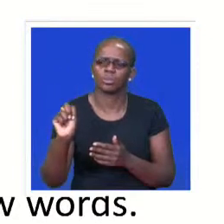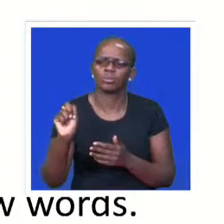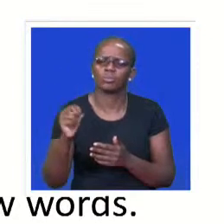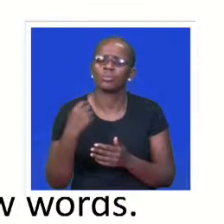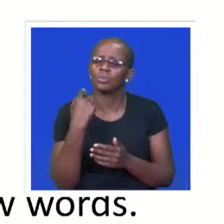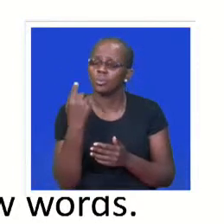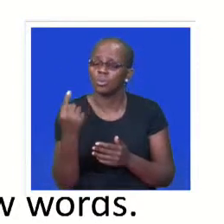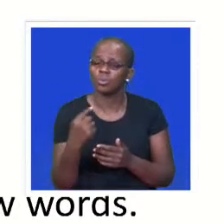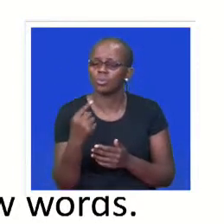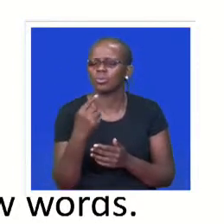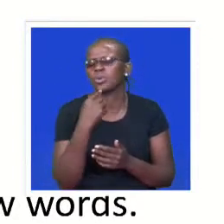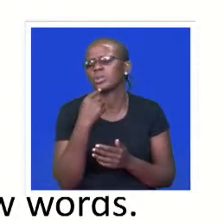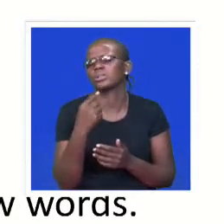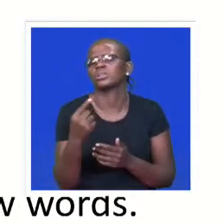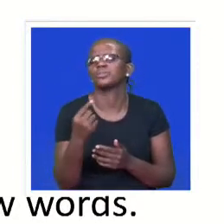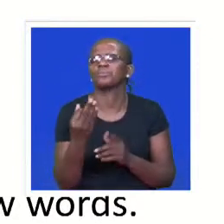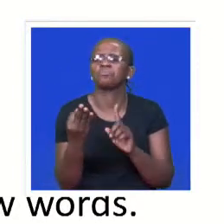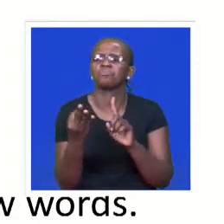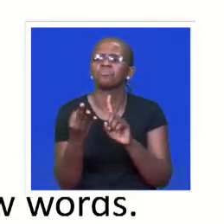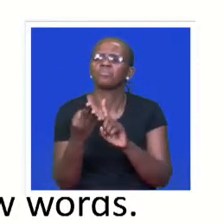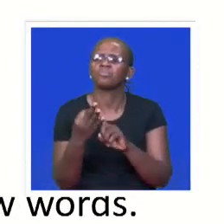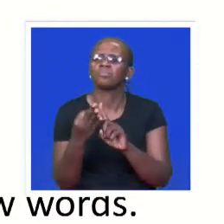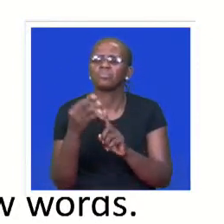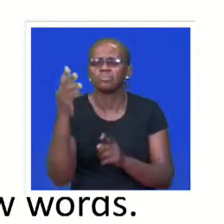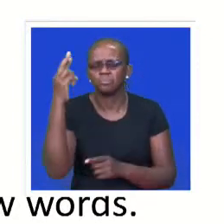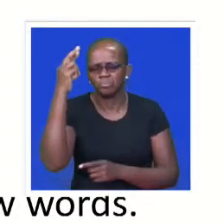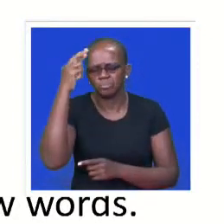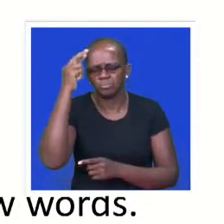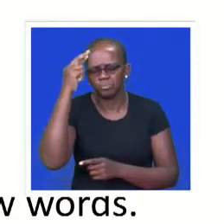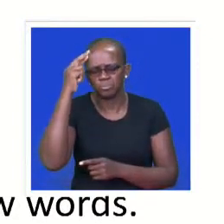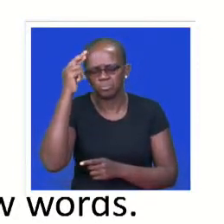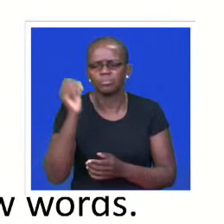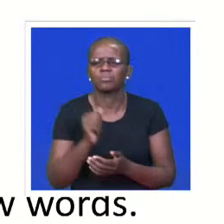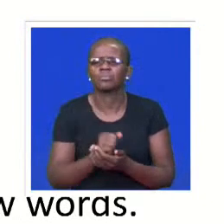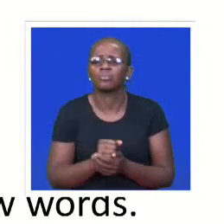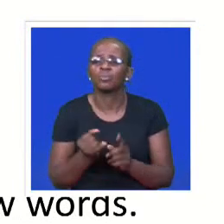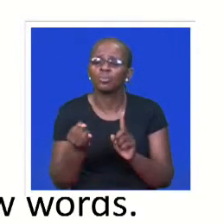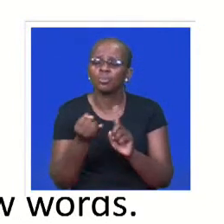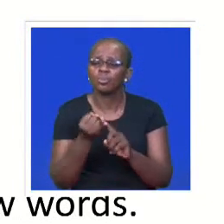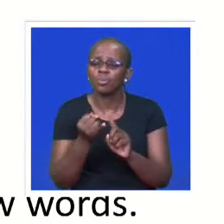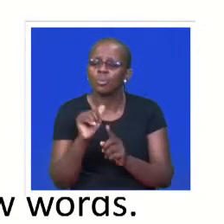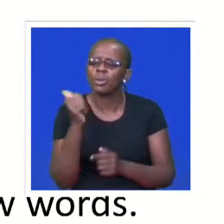remember? Yes, we've got the adjective beautiful,